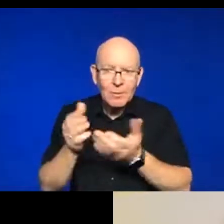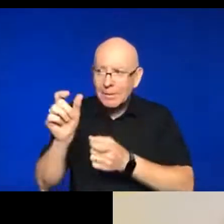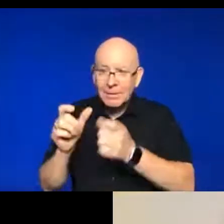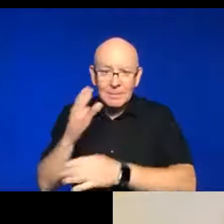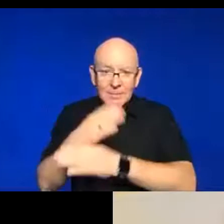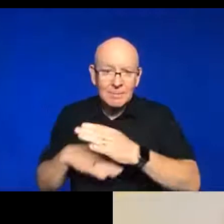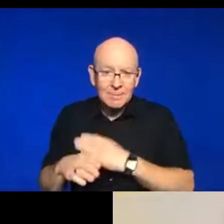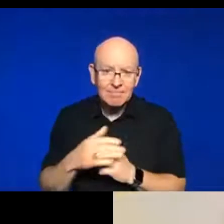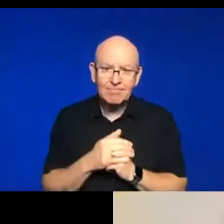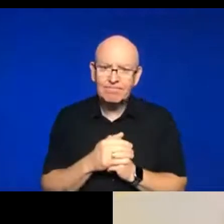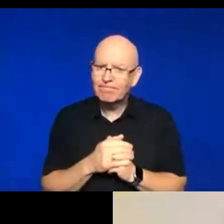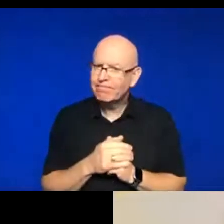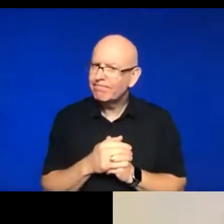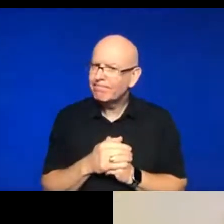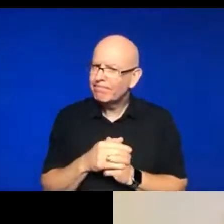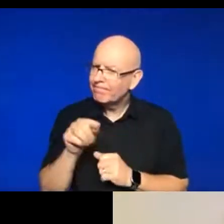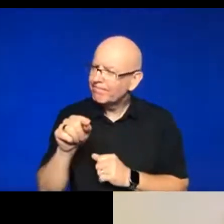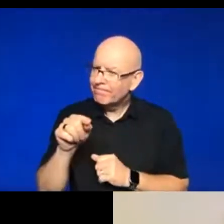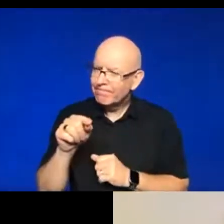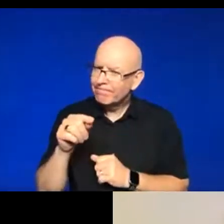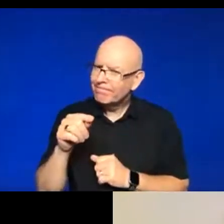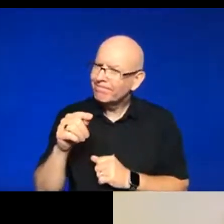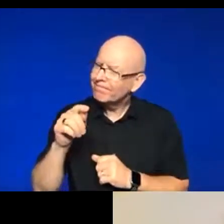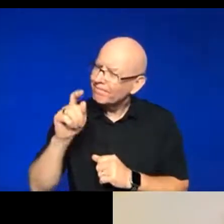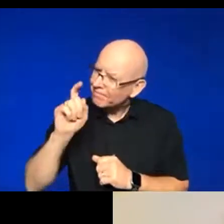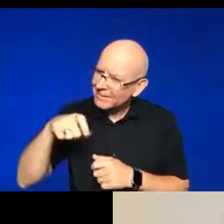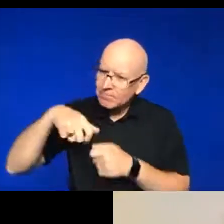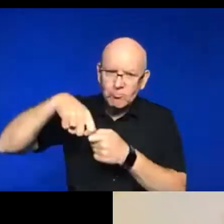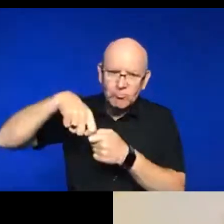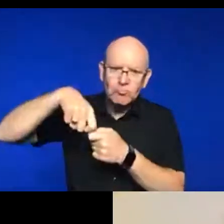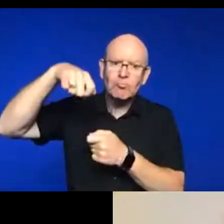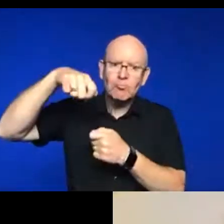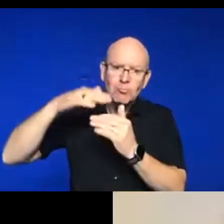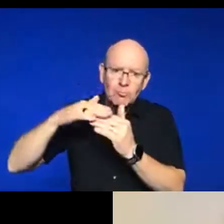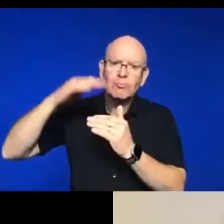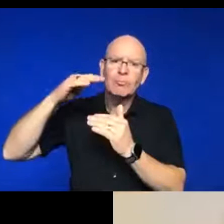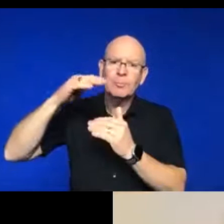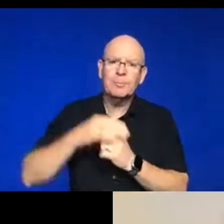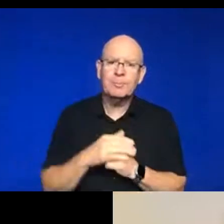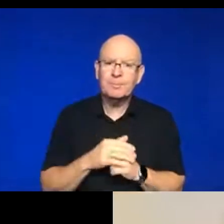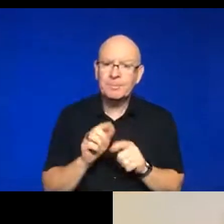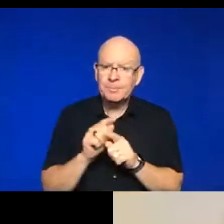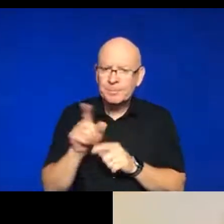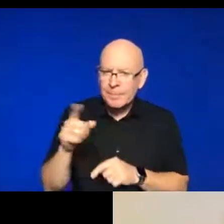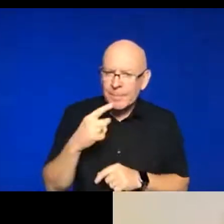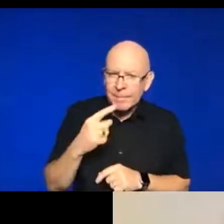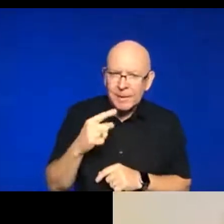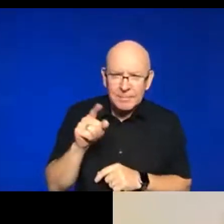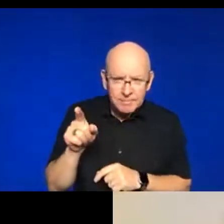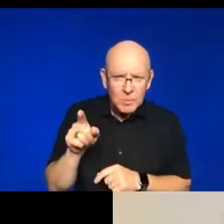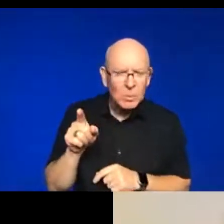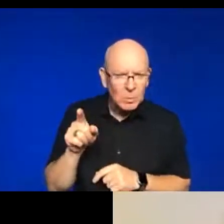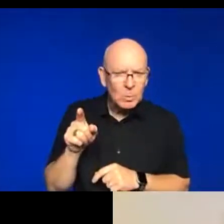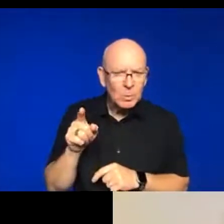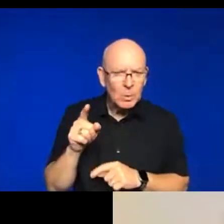existing programs inclusive of persons with disabilities. If somehow we can align